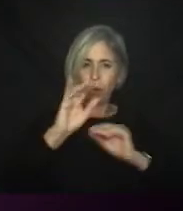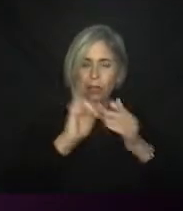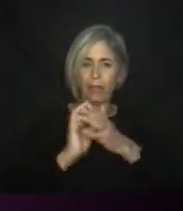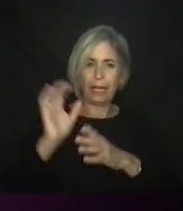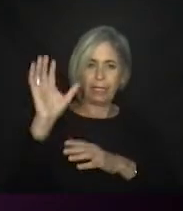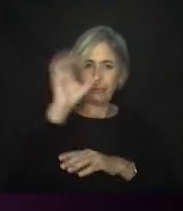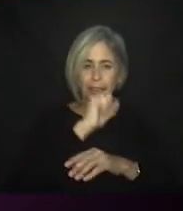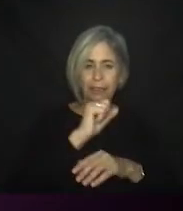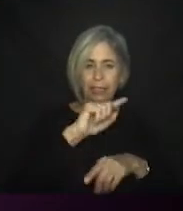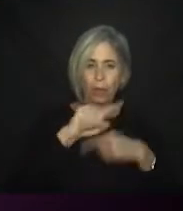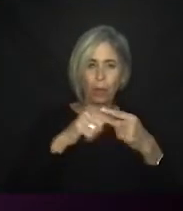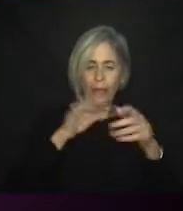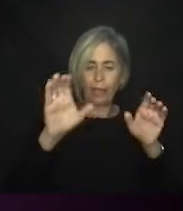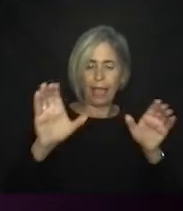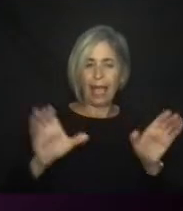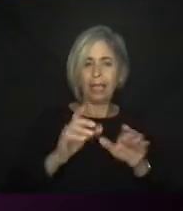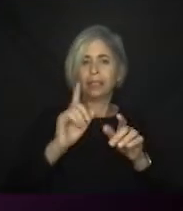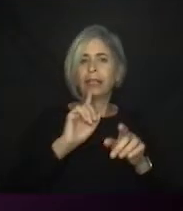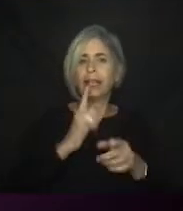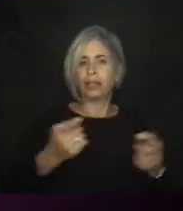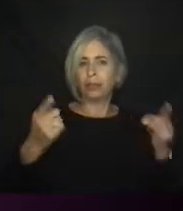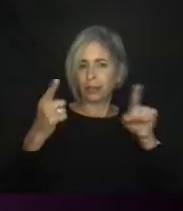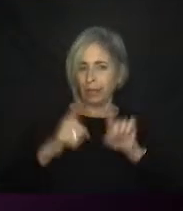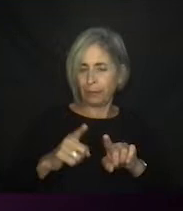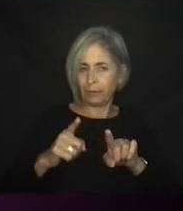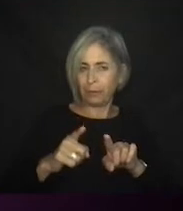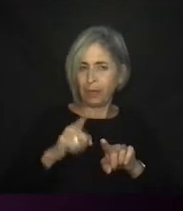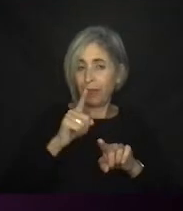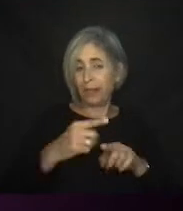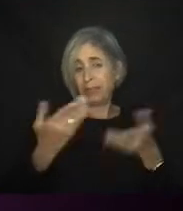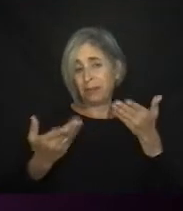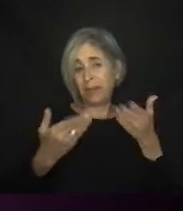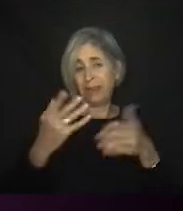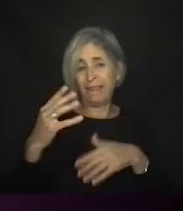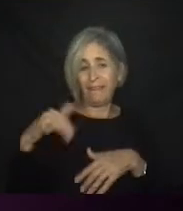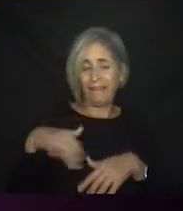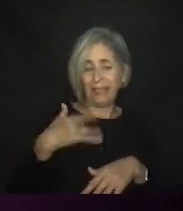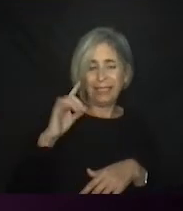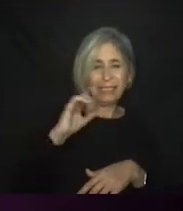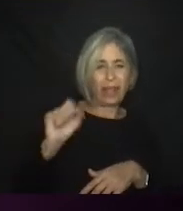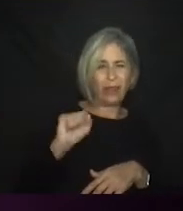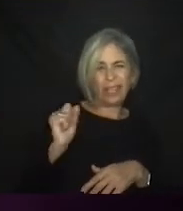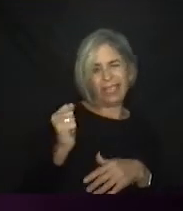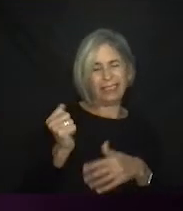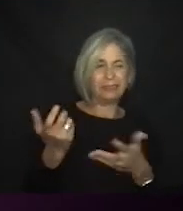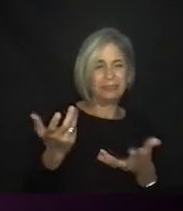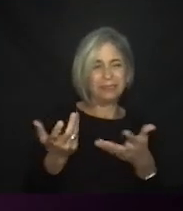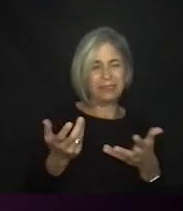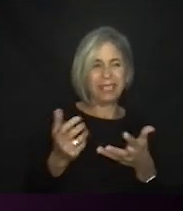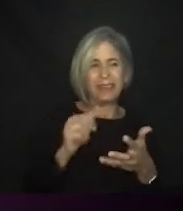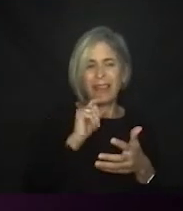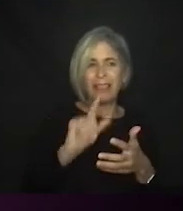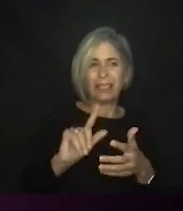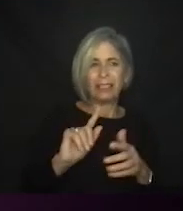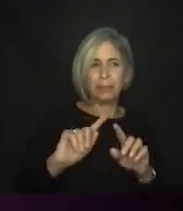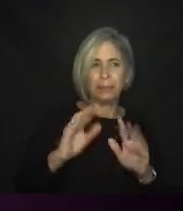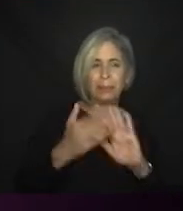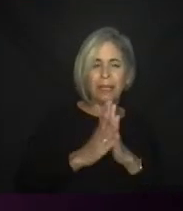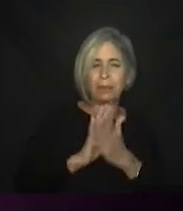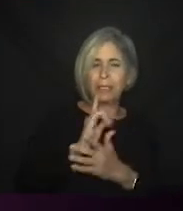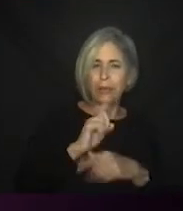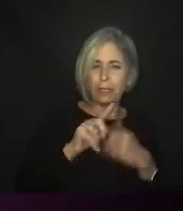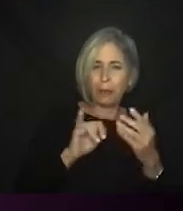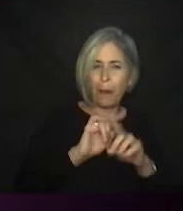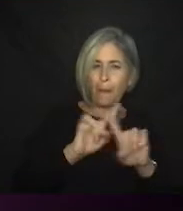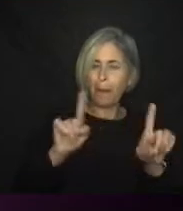missing when that action actually takes place. This may sound like small inconveniences or nothing to really take serious,